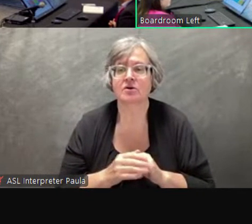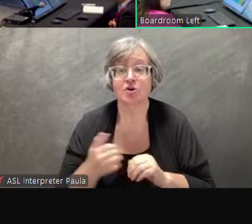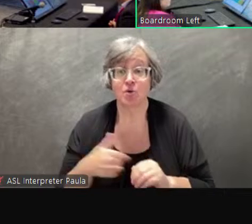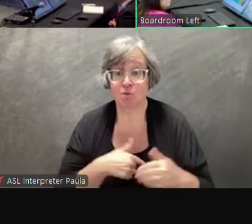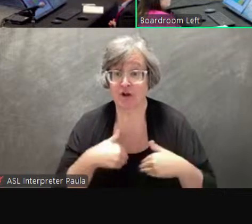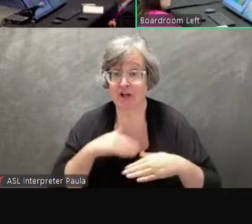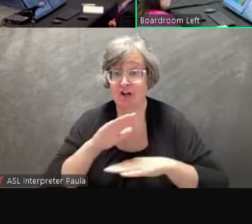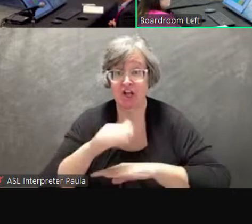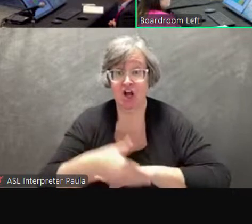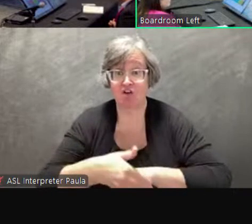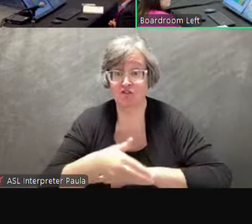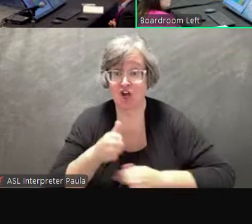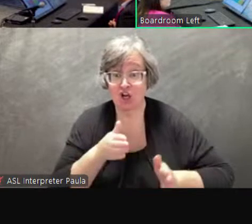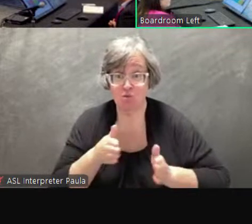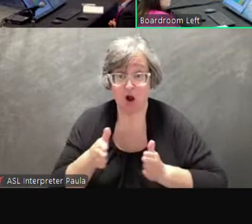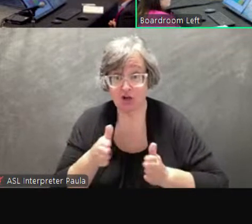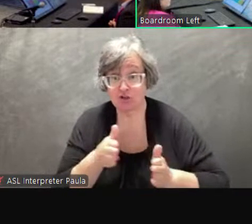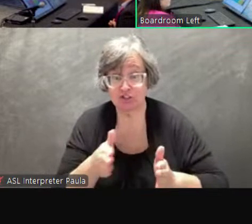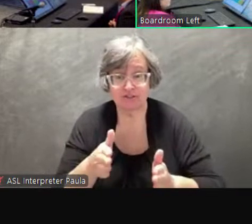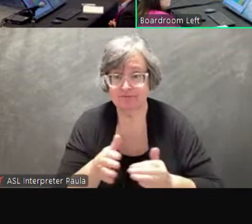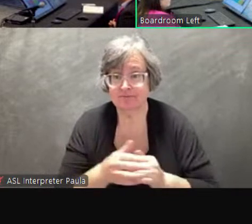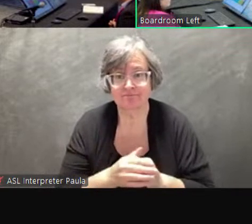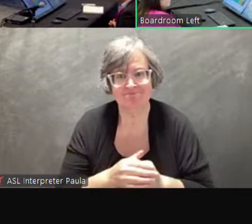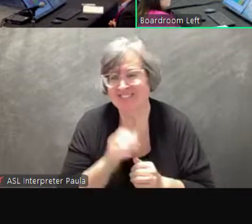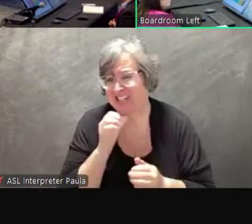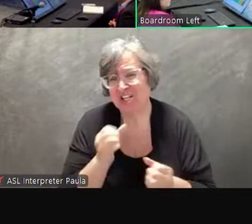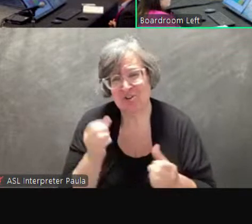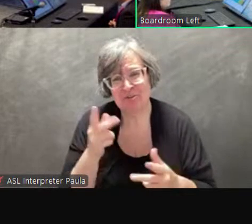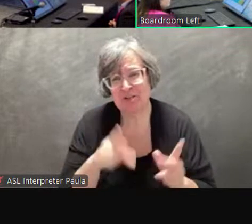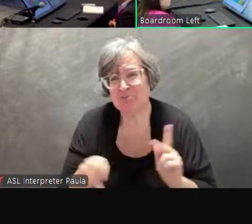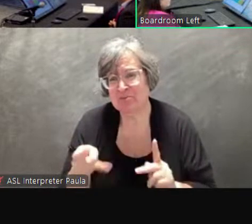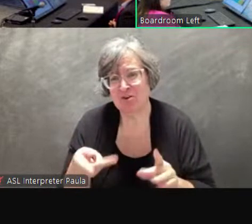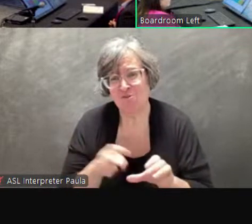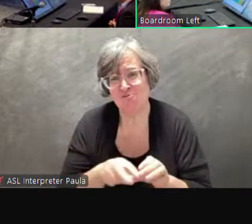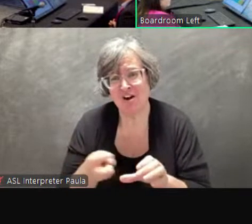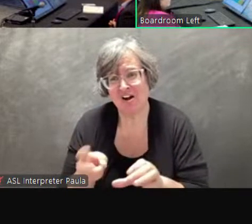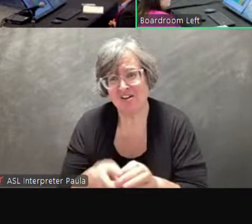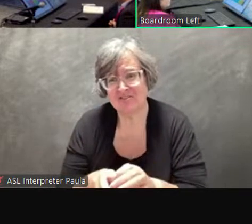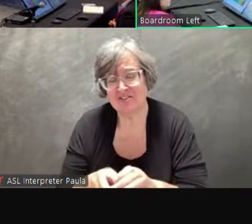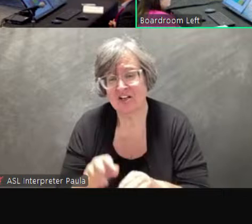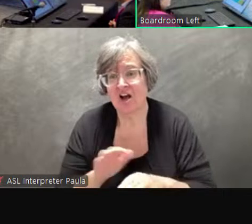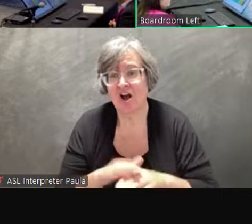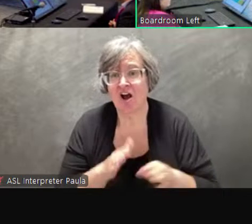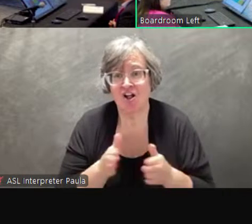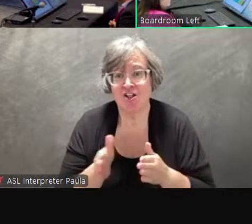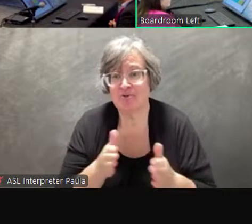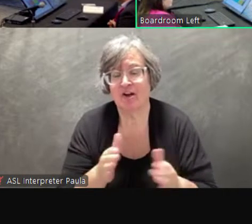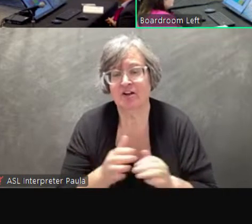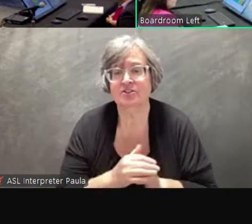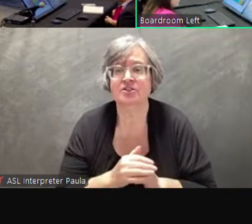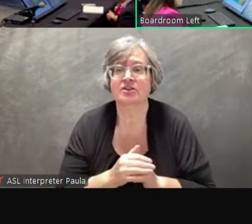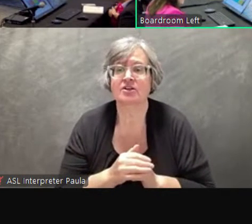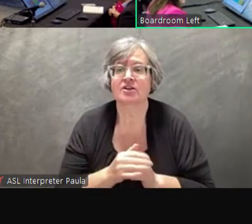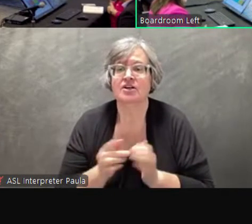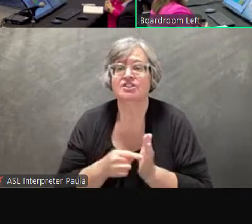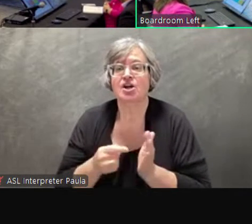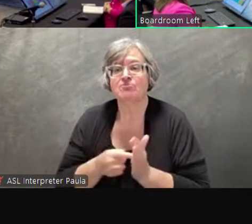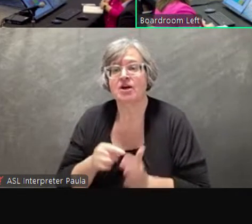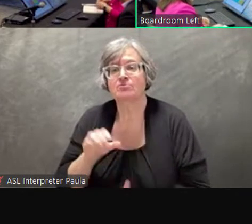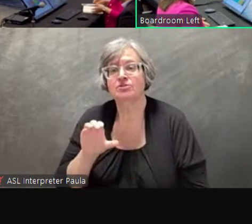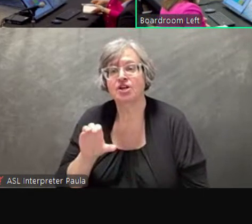that basically, there are not a lot of people on those routes. And so sometimes the criminals come